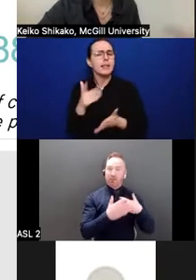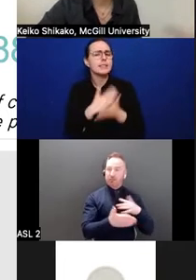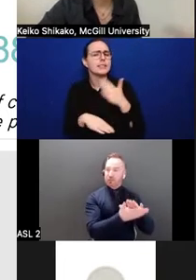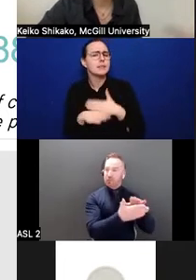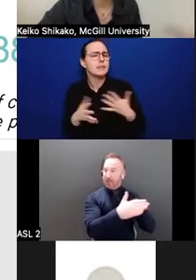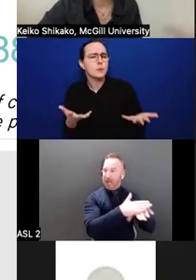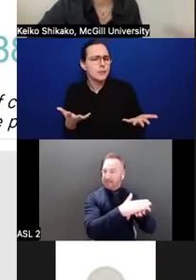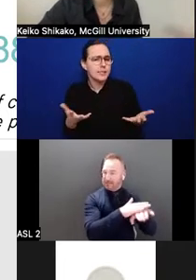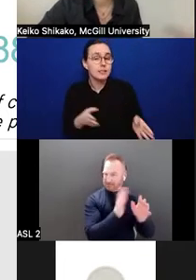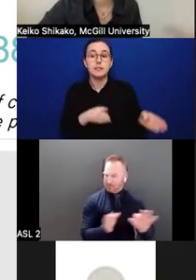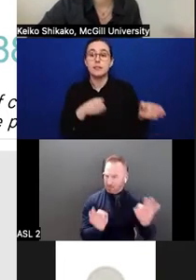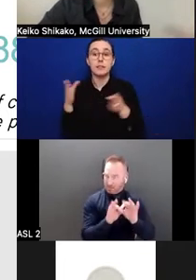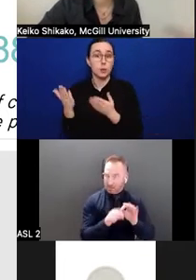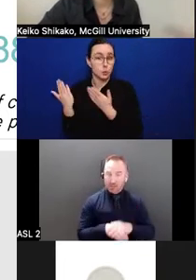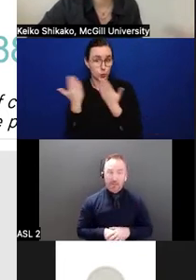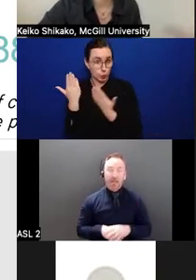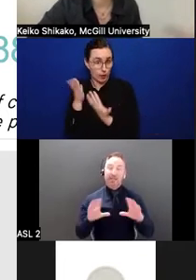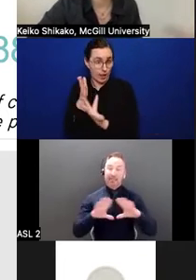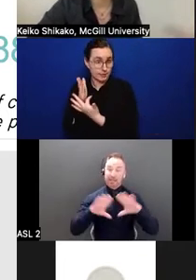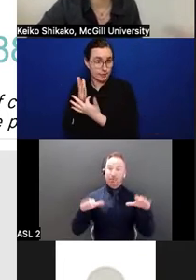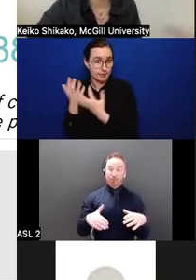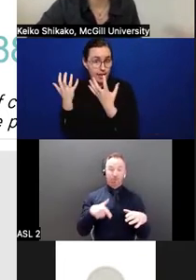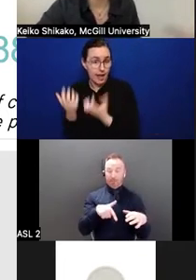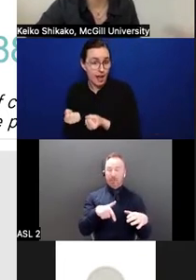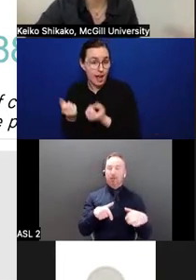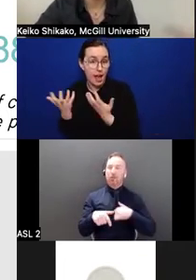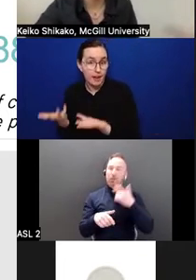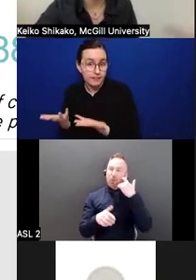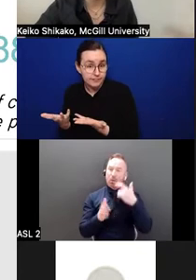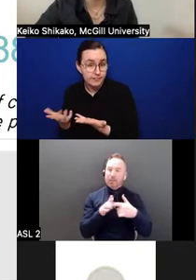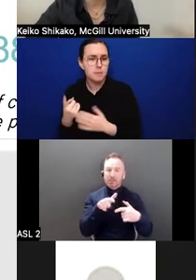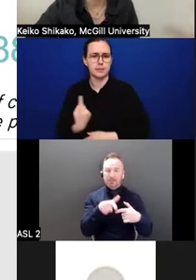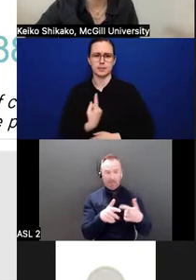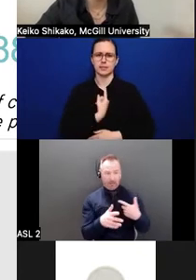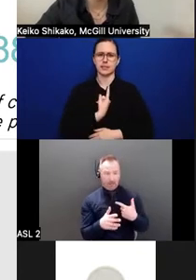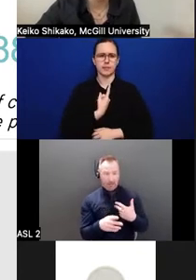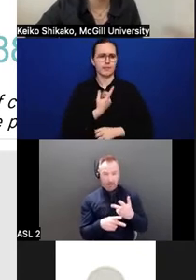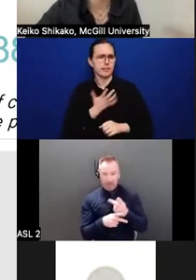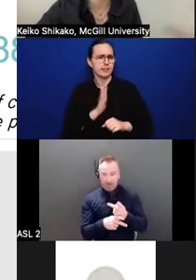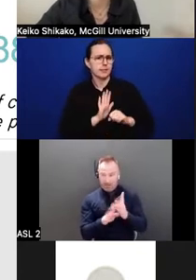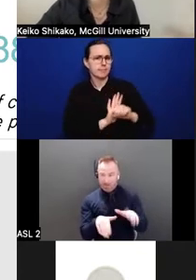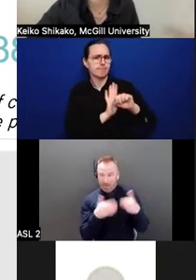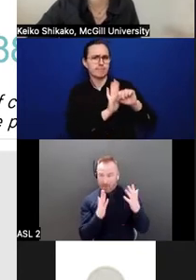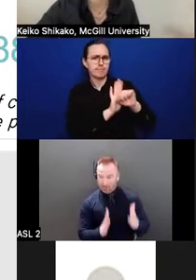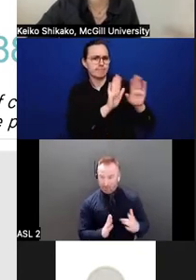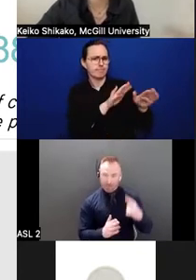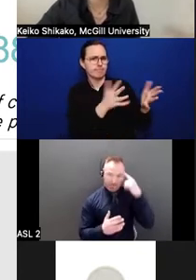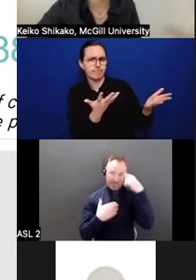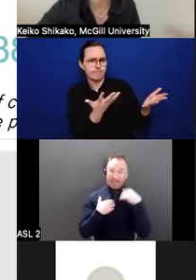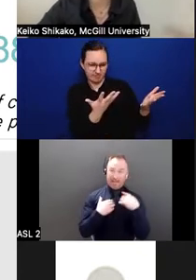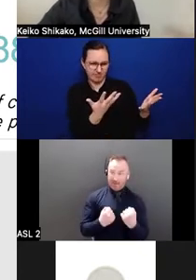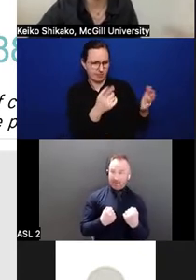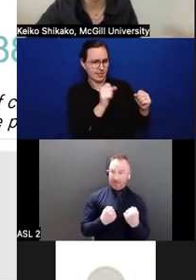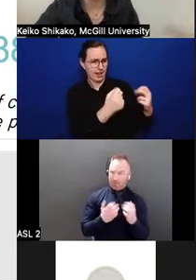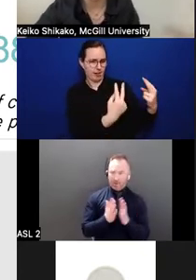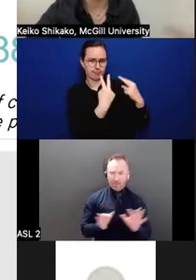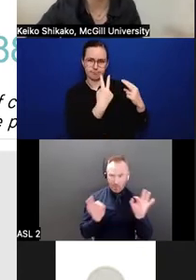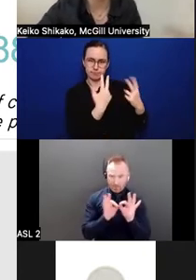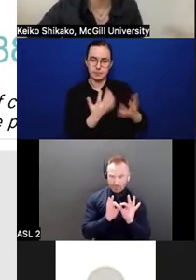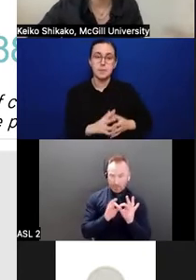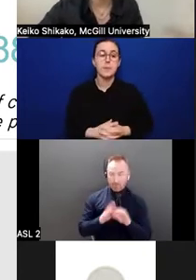From the sample, we saw that aspects related to the caregiver mental health were very important. So both for the child and